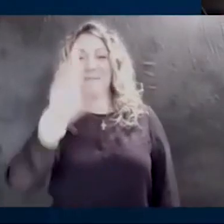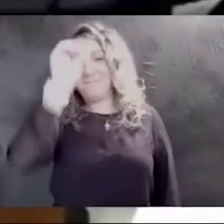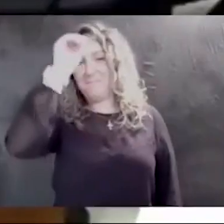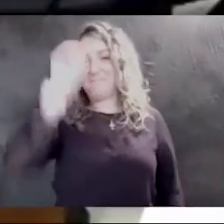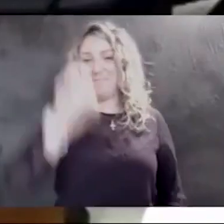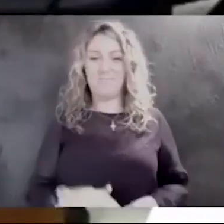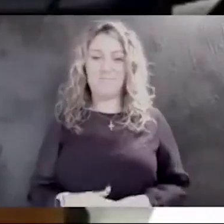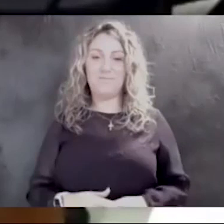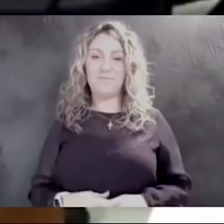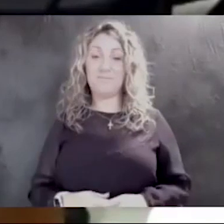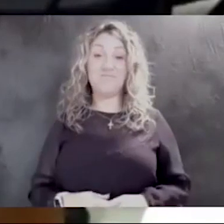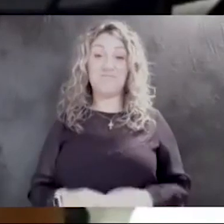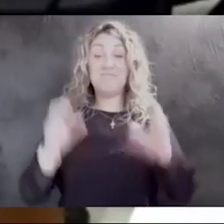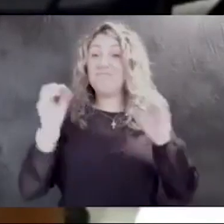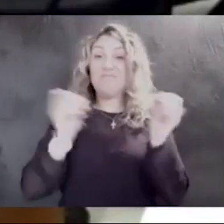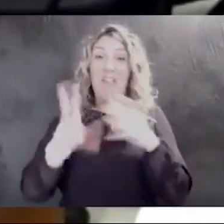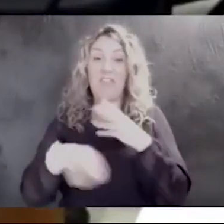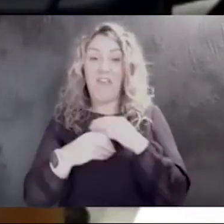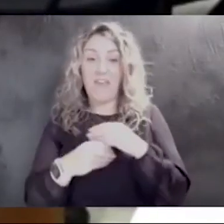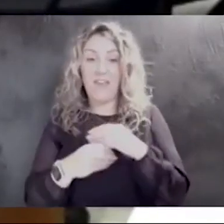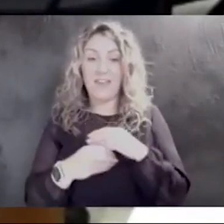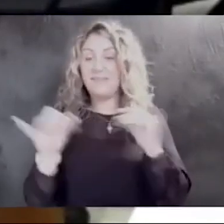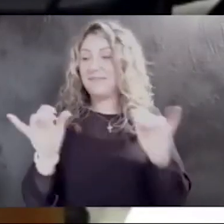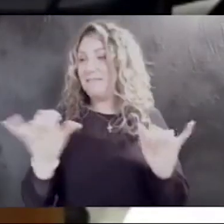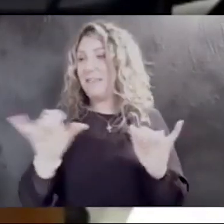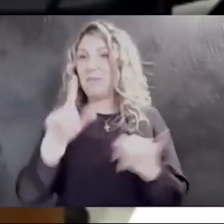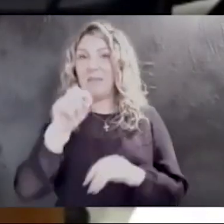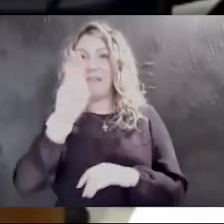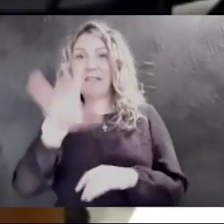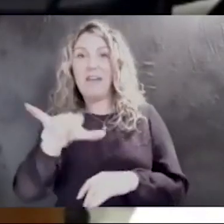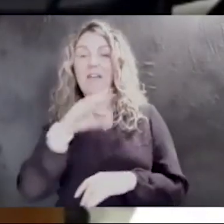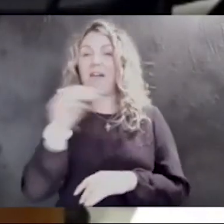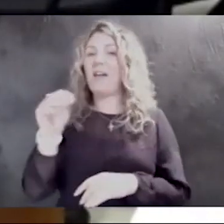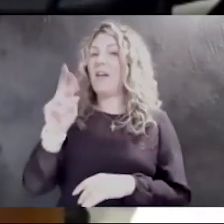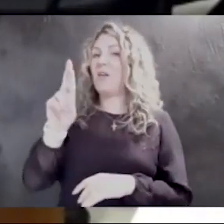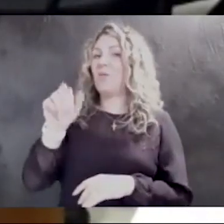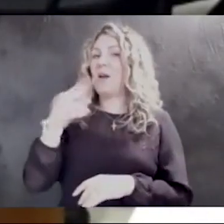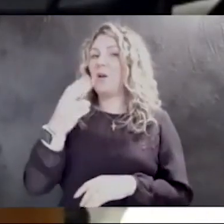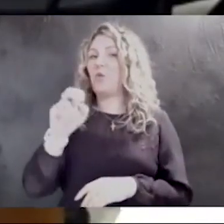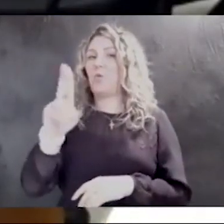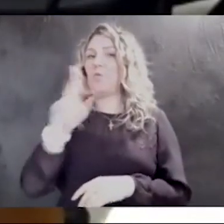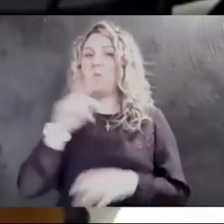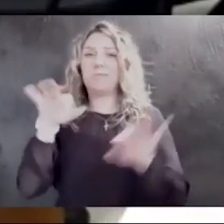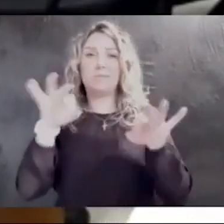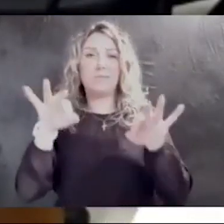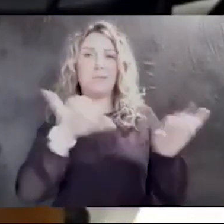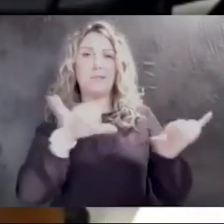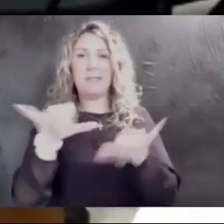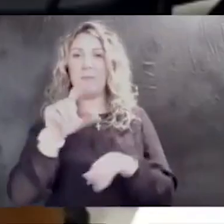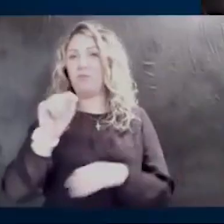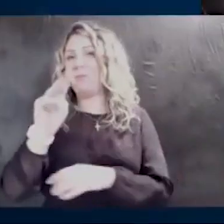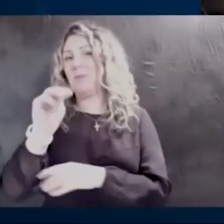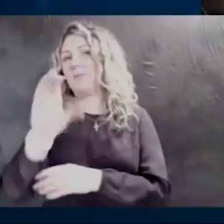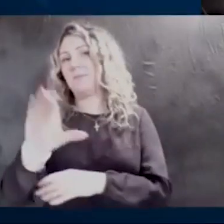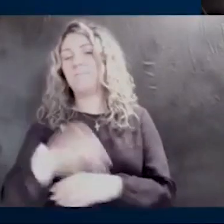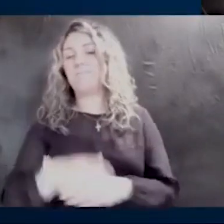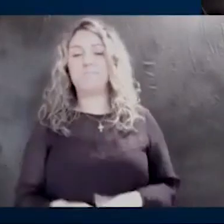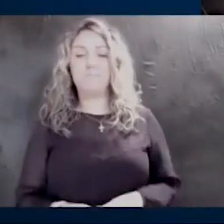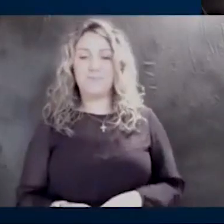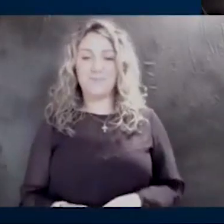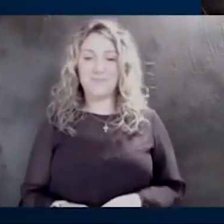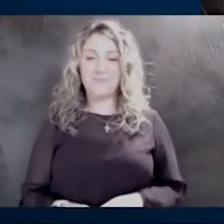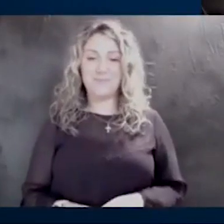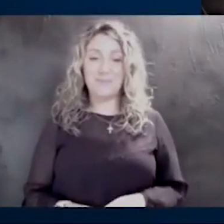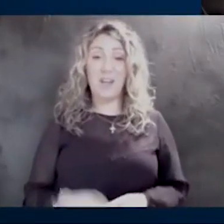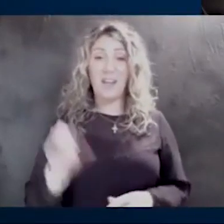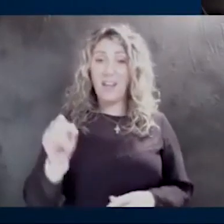Yeah, nothing to add. I mean, what Larry and Raghu have described is what we're doing here at Truman. Yeah, I mean, and I think it's the right